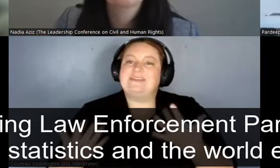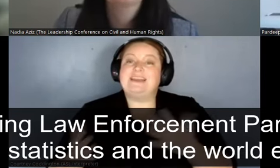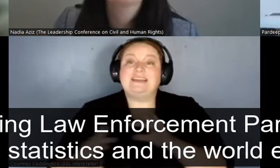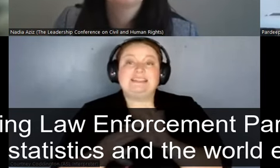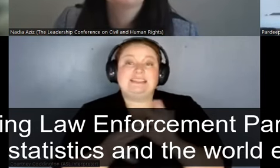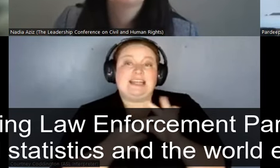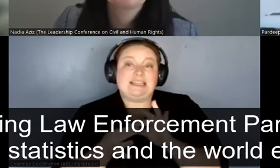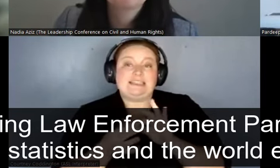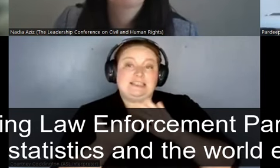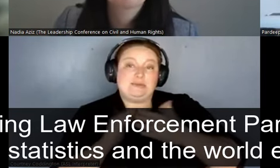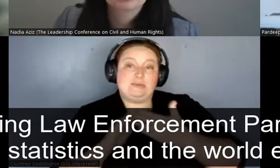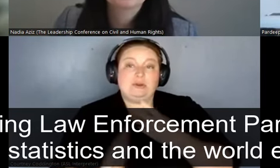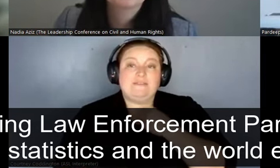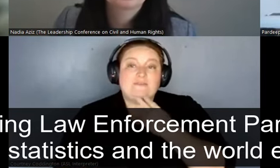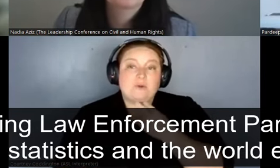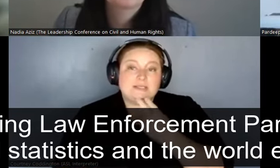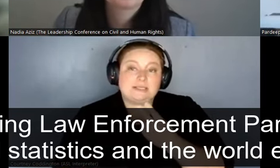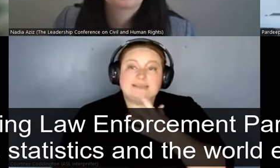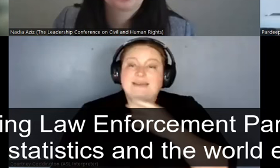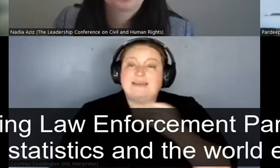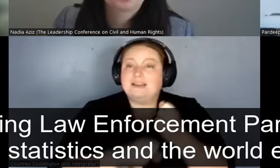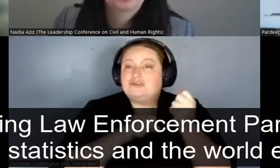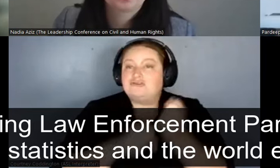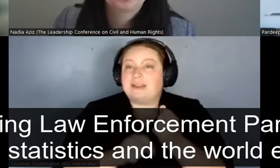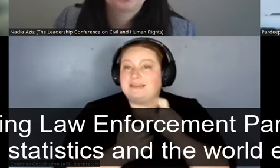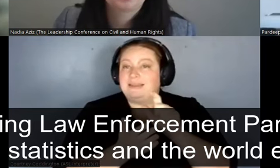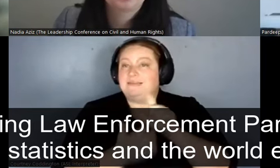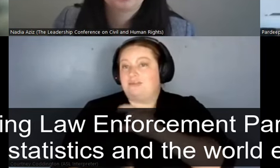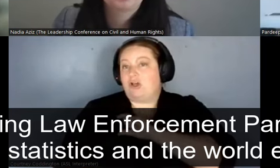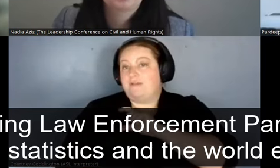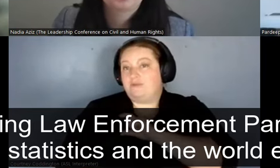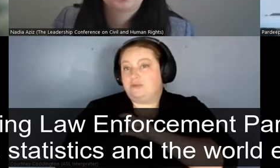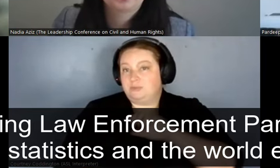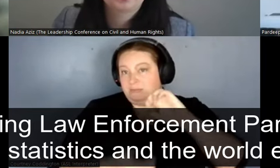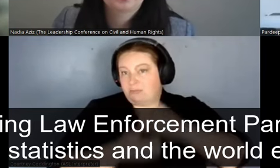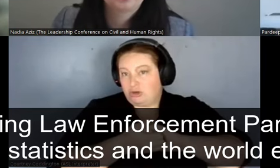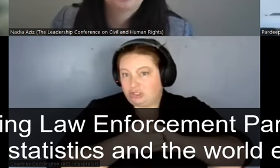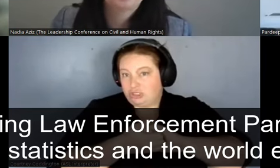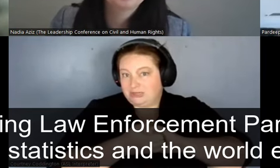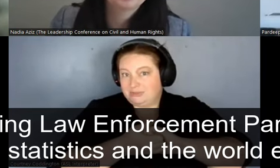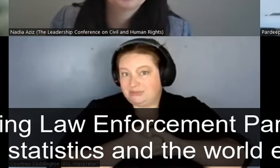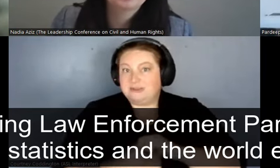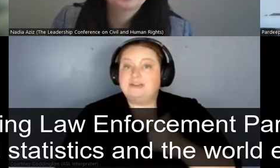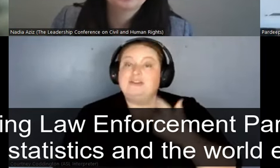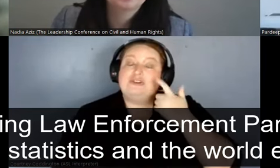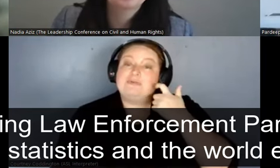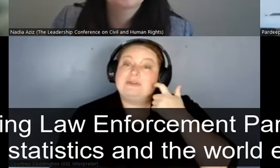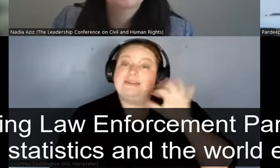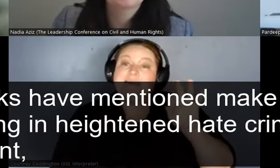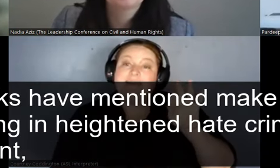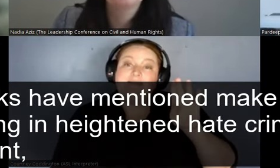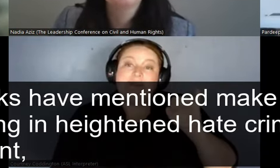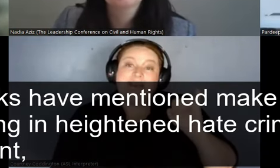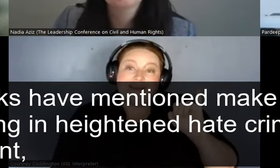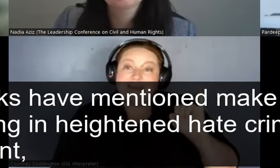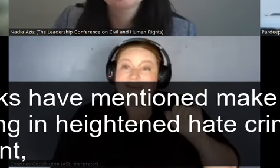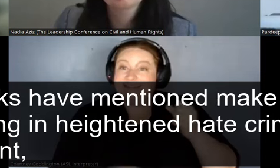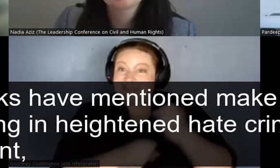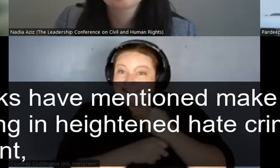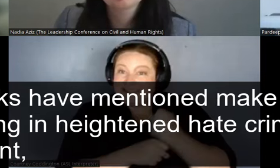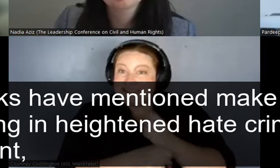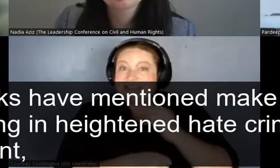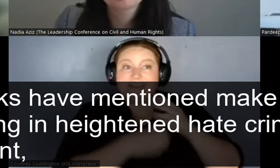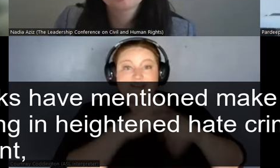Voices and Strengthening Law Enforcement Partnerships. Recent FBI statistics and the world events that